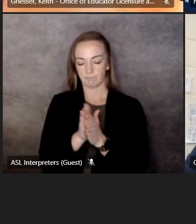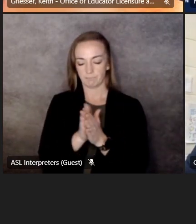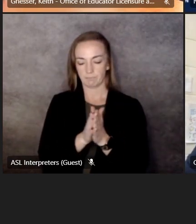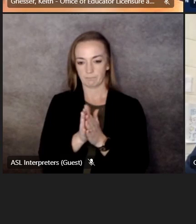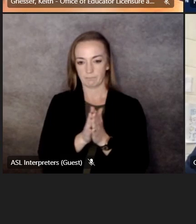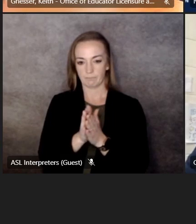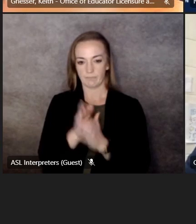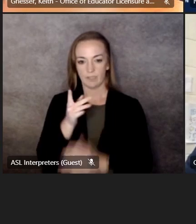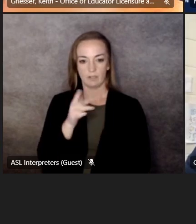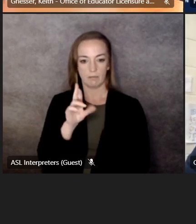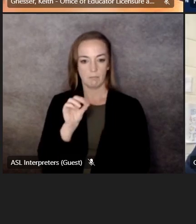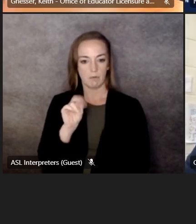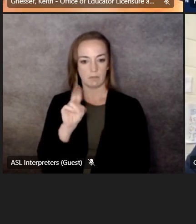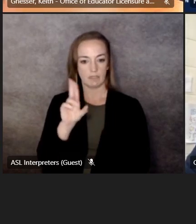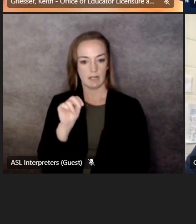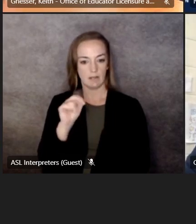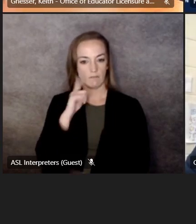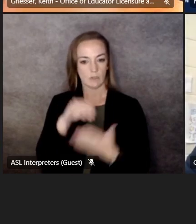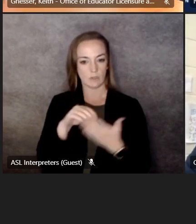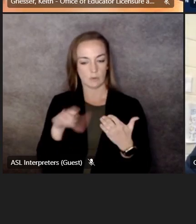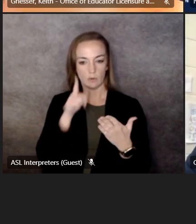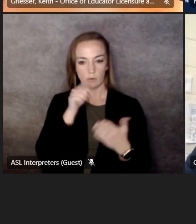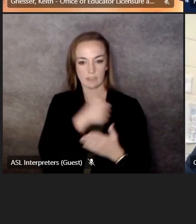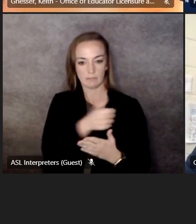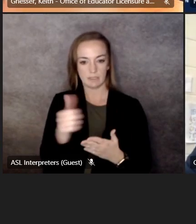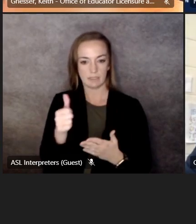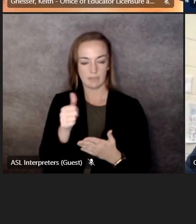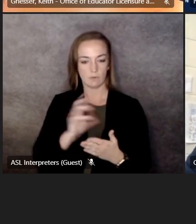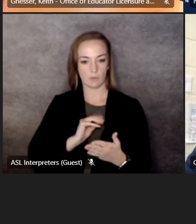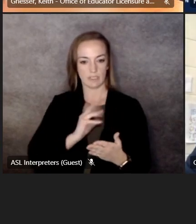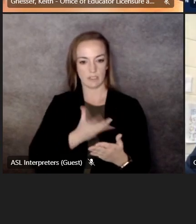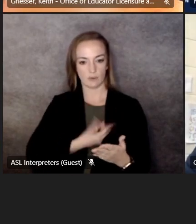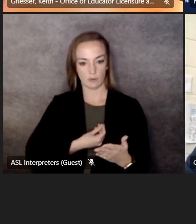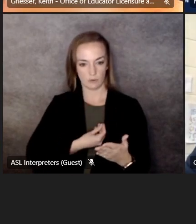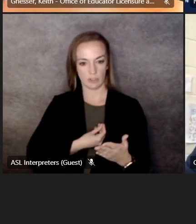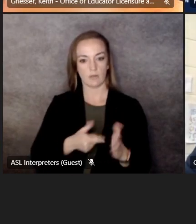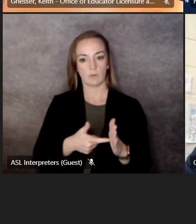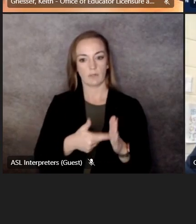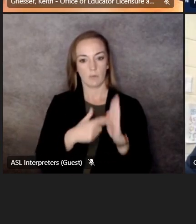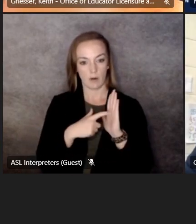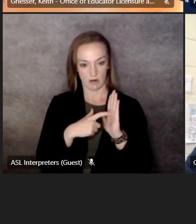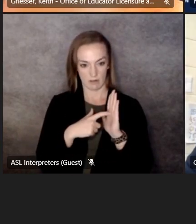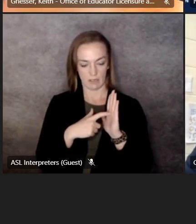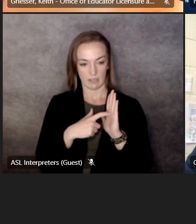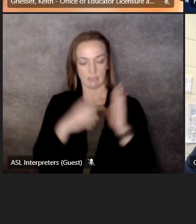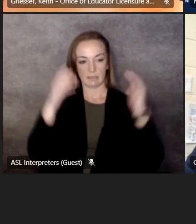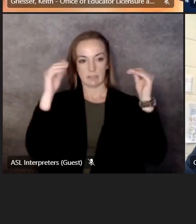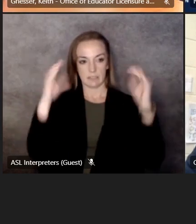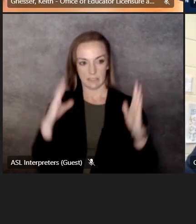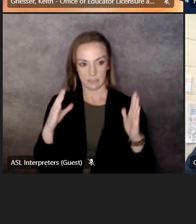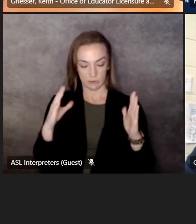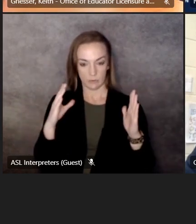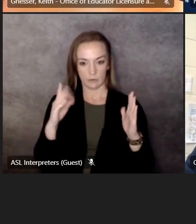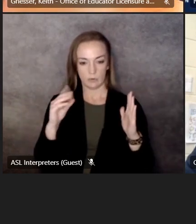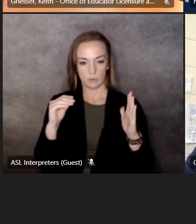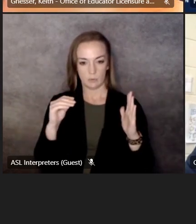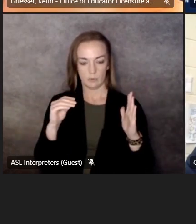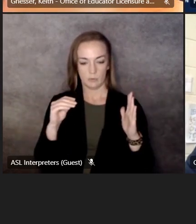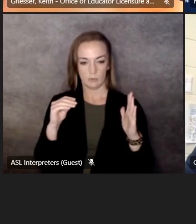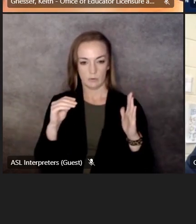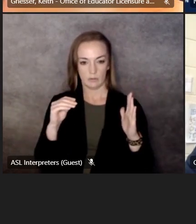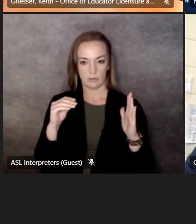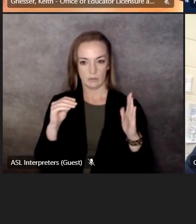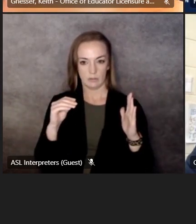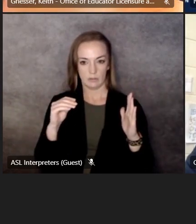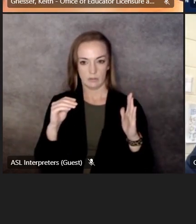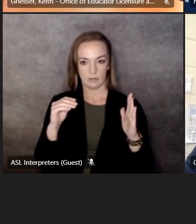pronouns for students who are transgender, and sort of requiring teachers to misgender